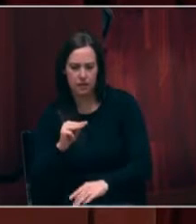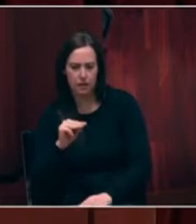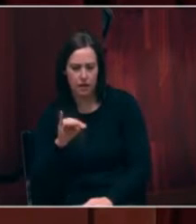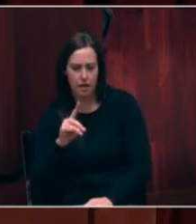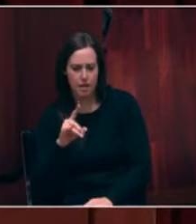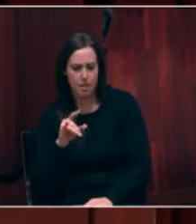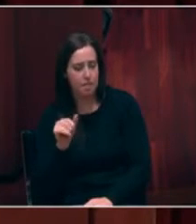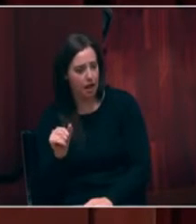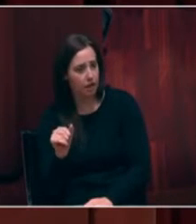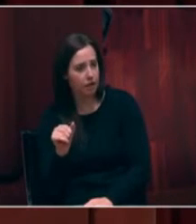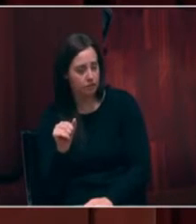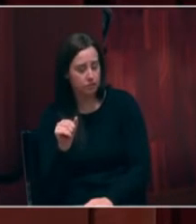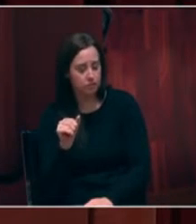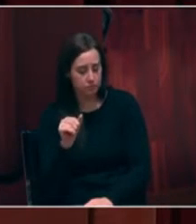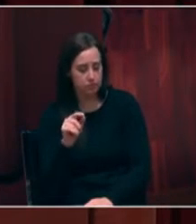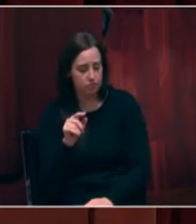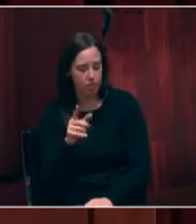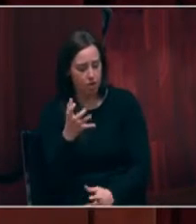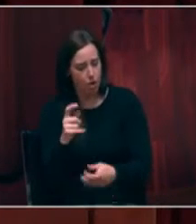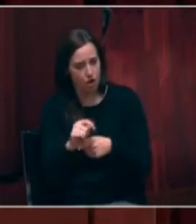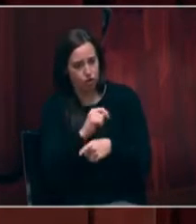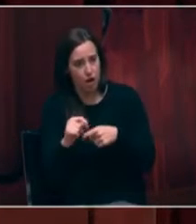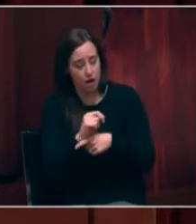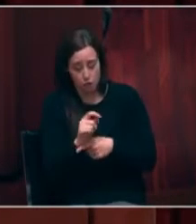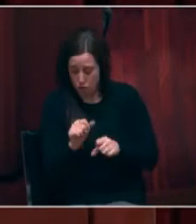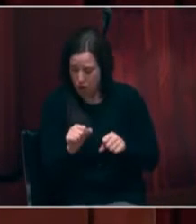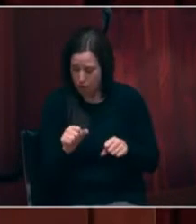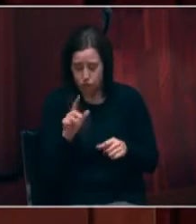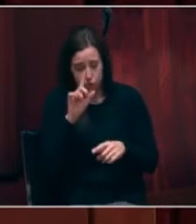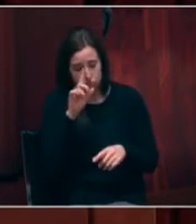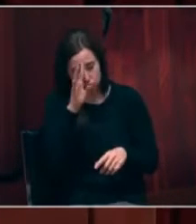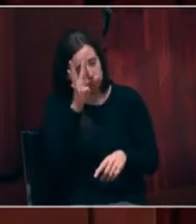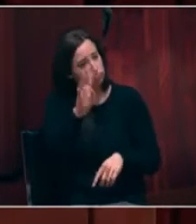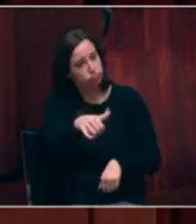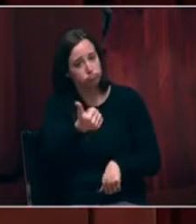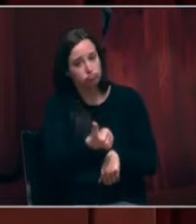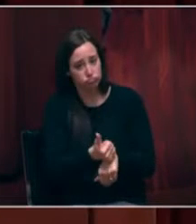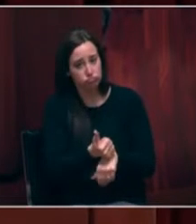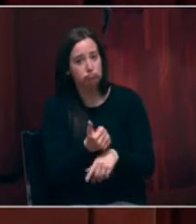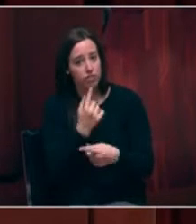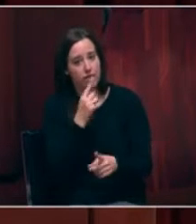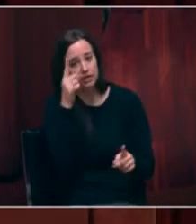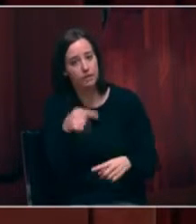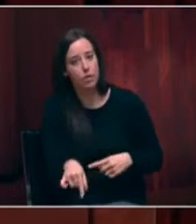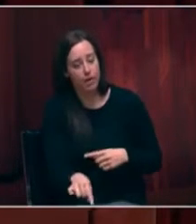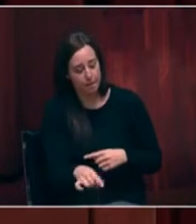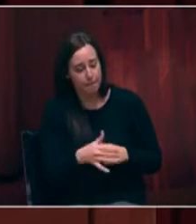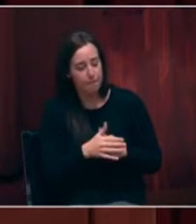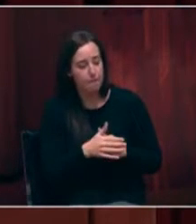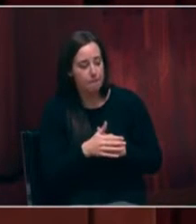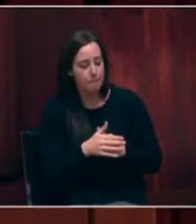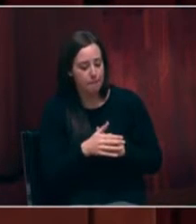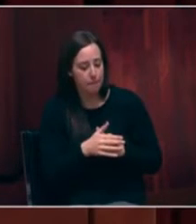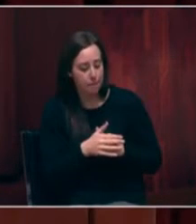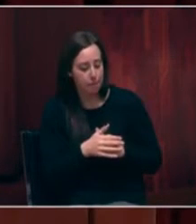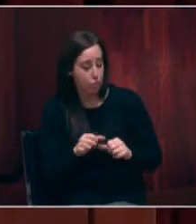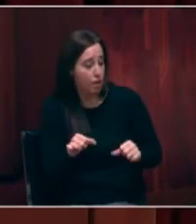them. We were able to do that fairly effectively for them. So again, we're here with you to support you in these new